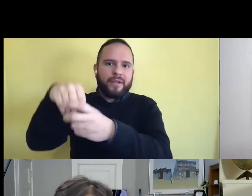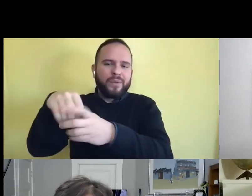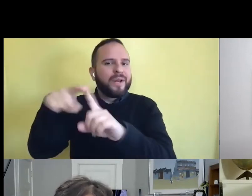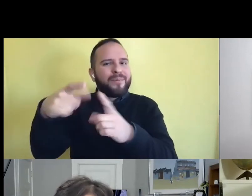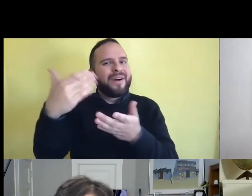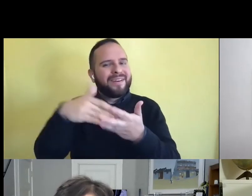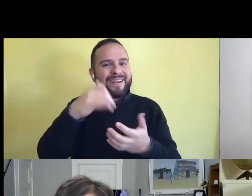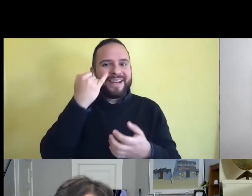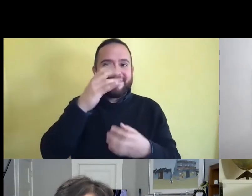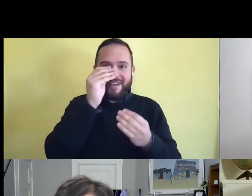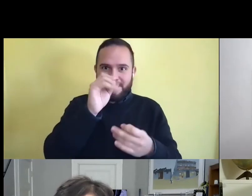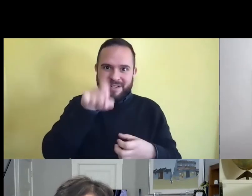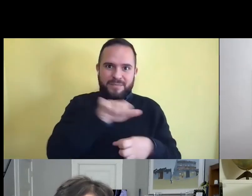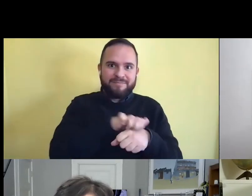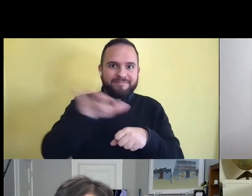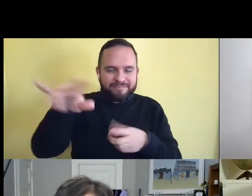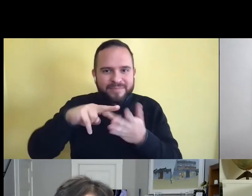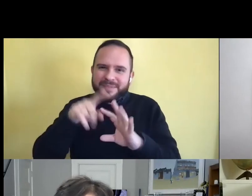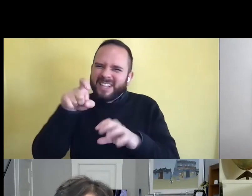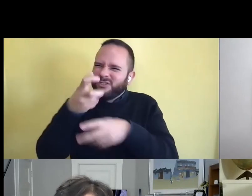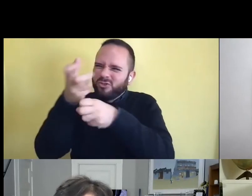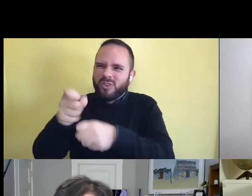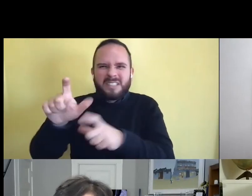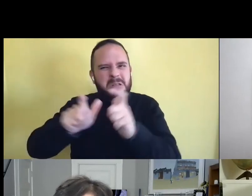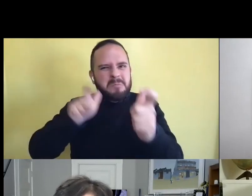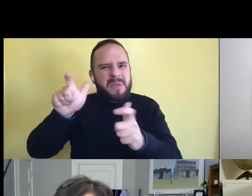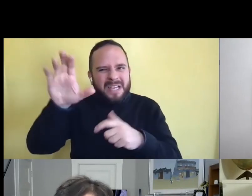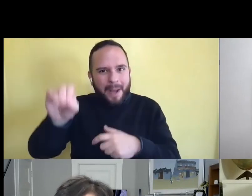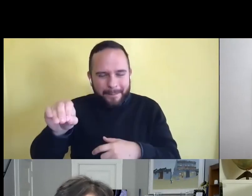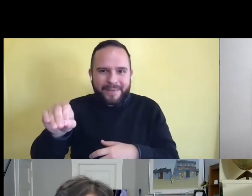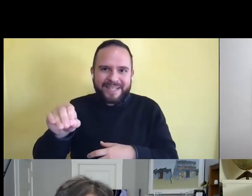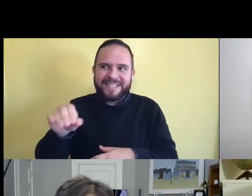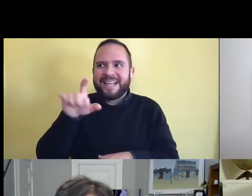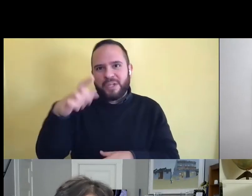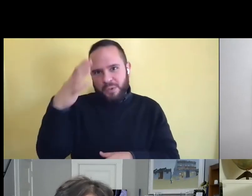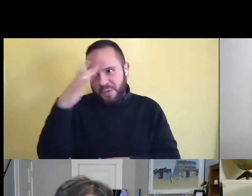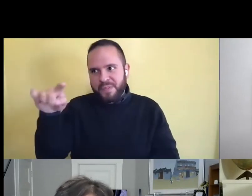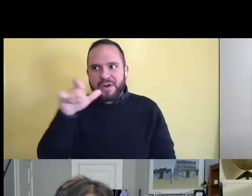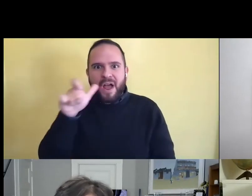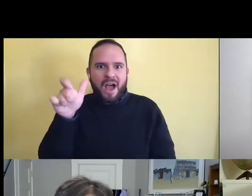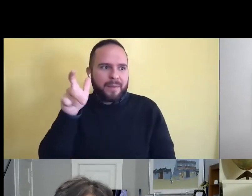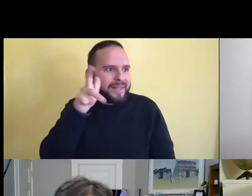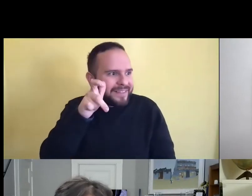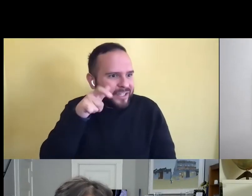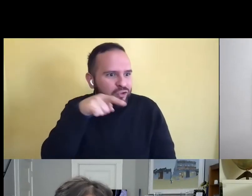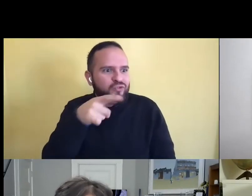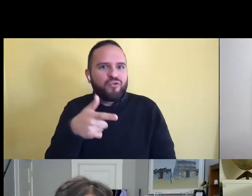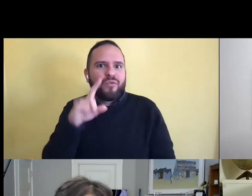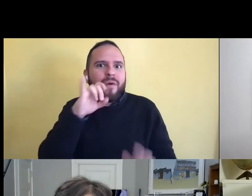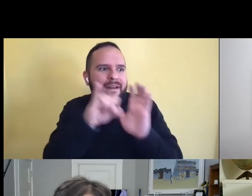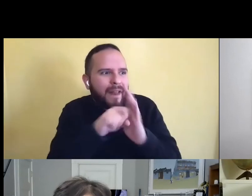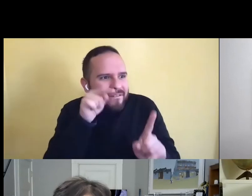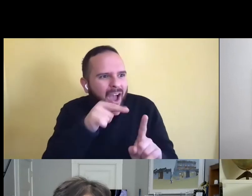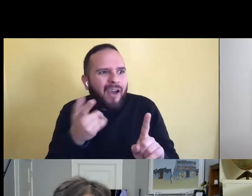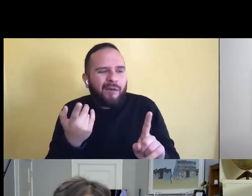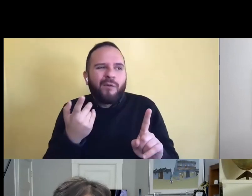big corporations enough with your data that they're not going to be listening to you, they're not going to be identifying you, to enable them to take